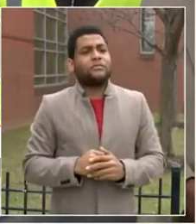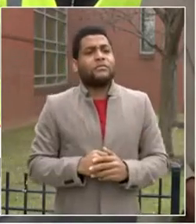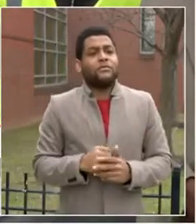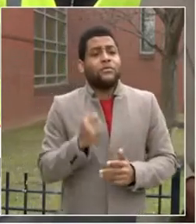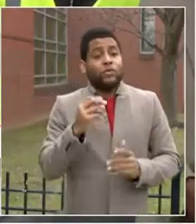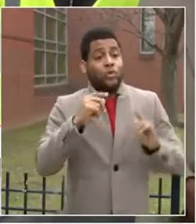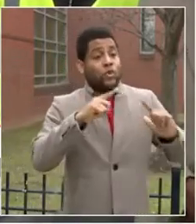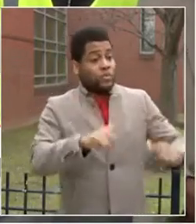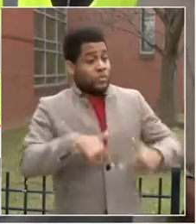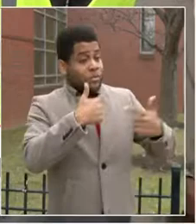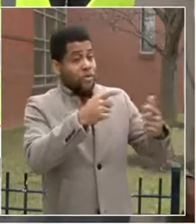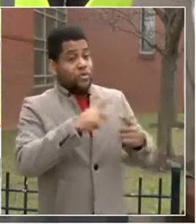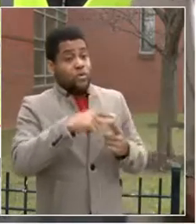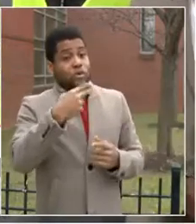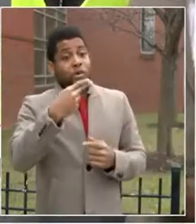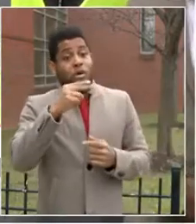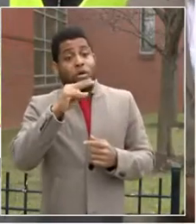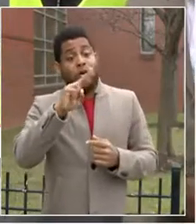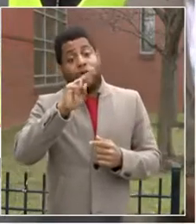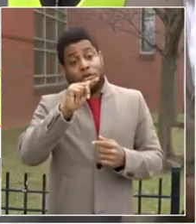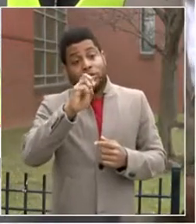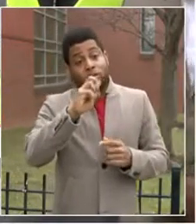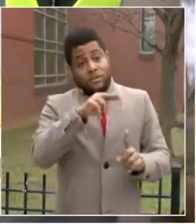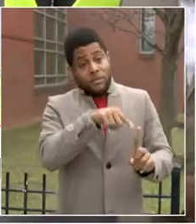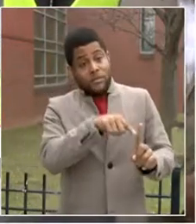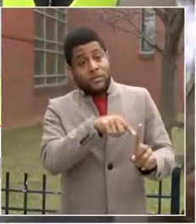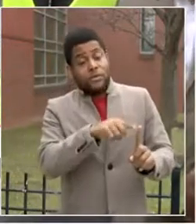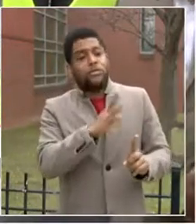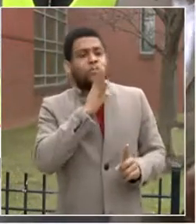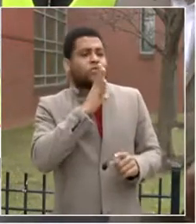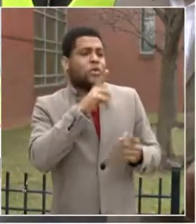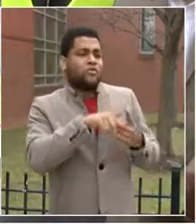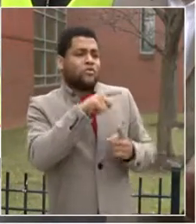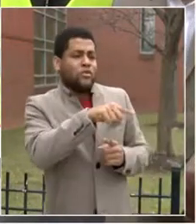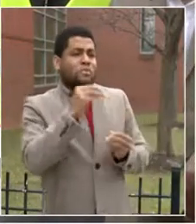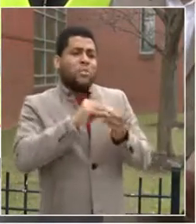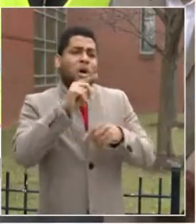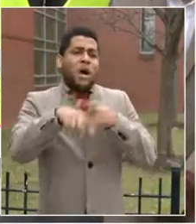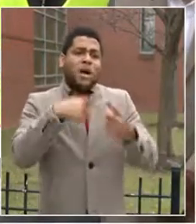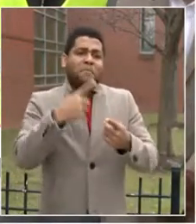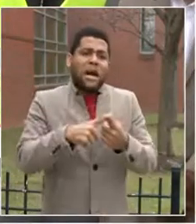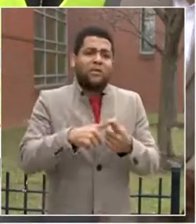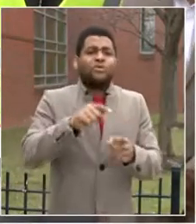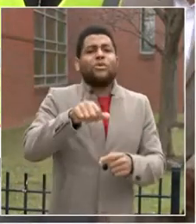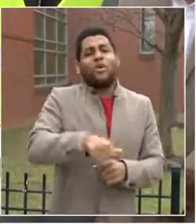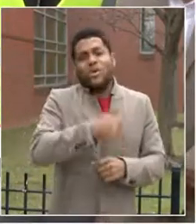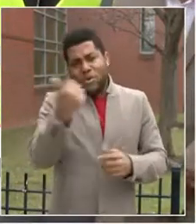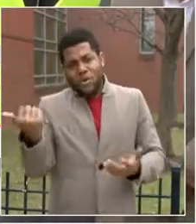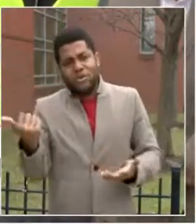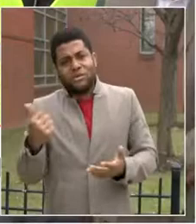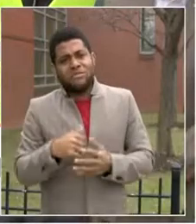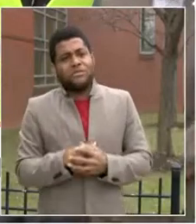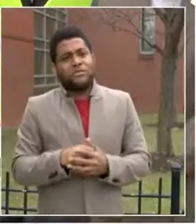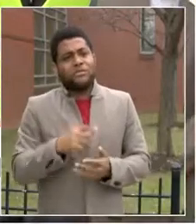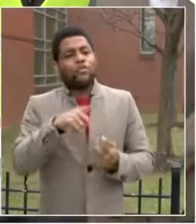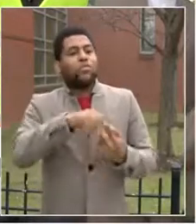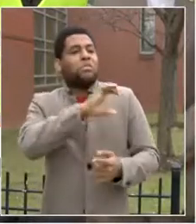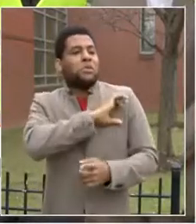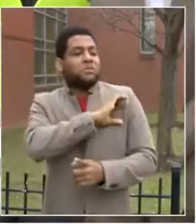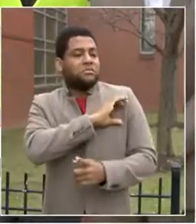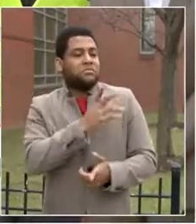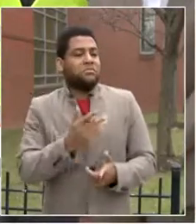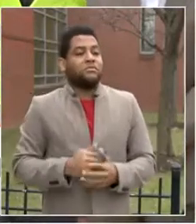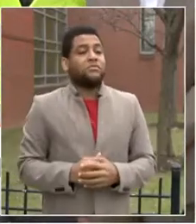Harley Harper, who will talk to you more about our alternatives to policing and